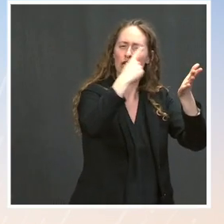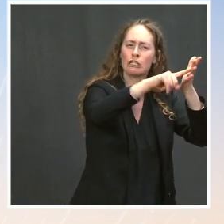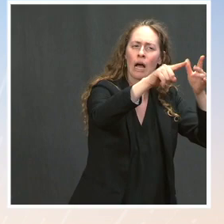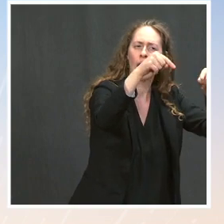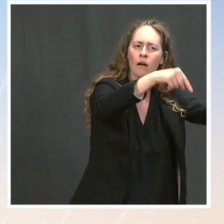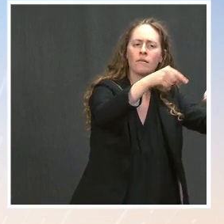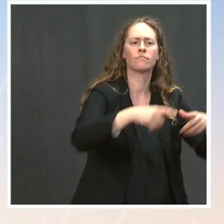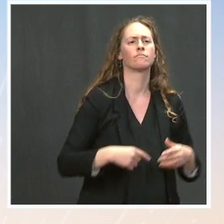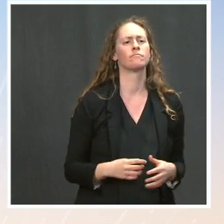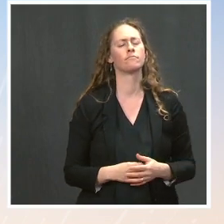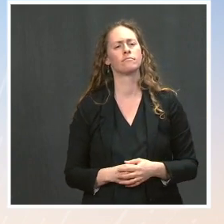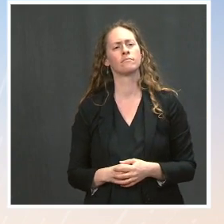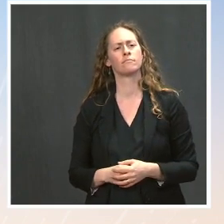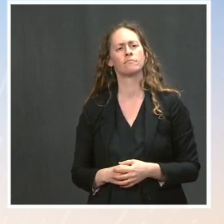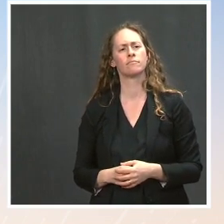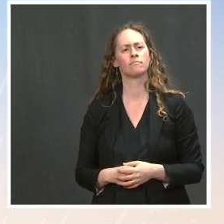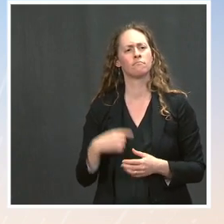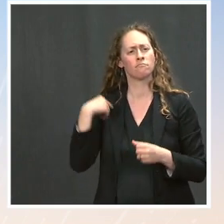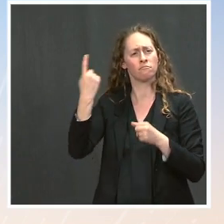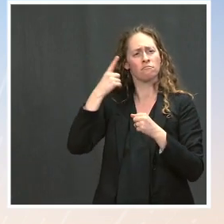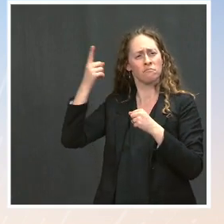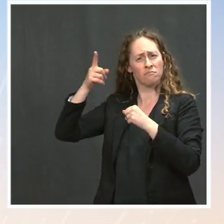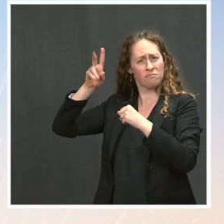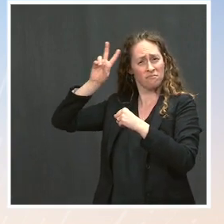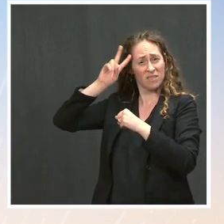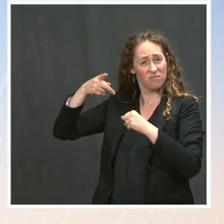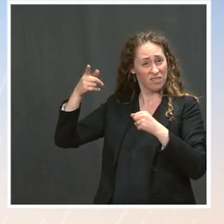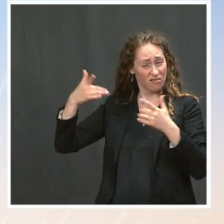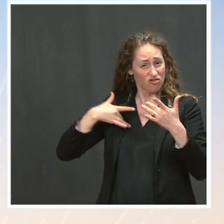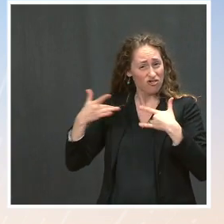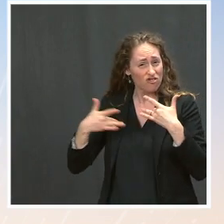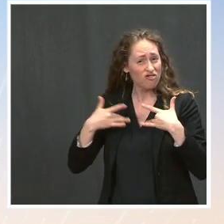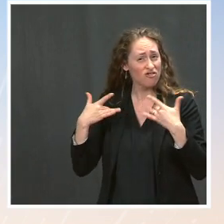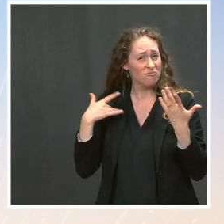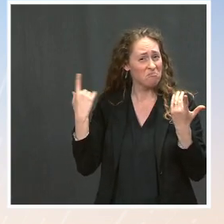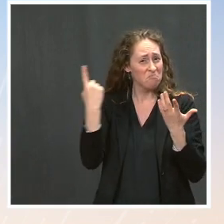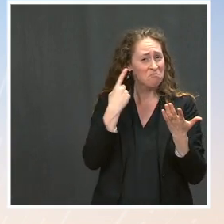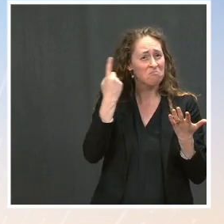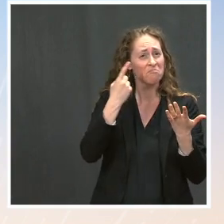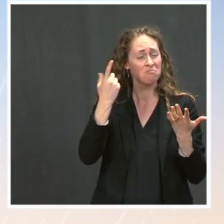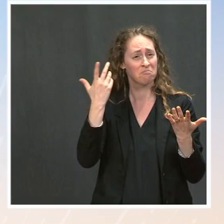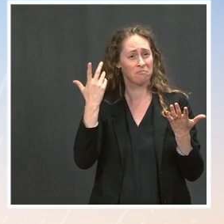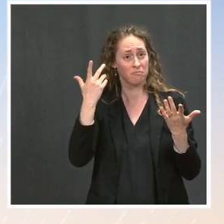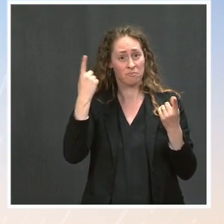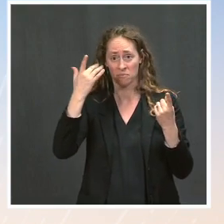there a White House concern when you guys are planning presidential or vice presidential travel, but more about